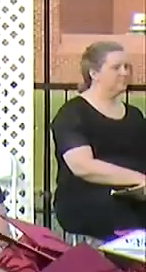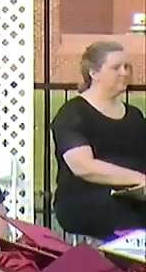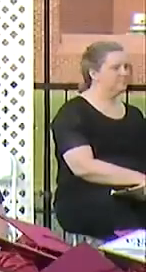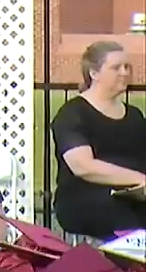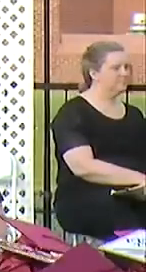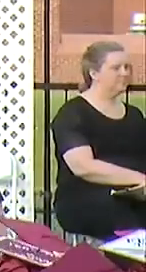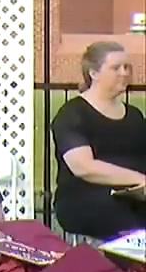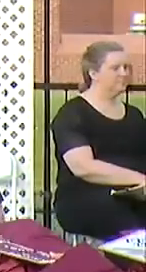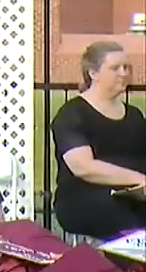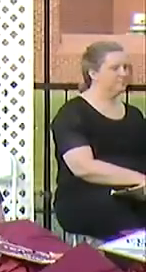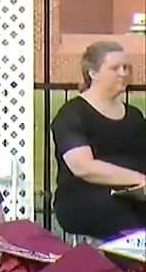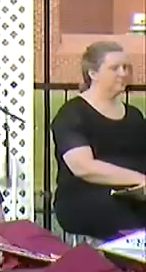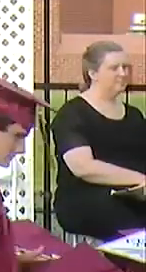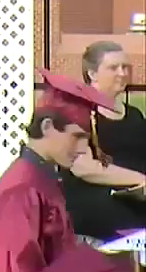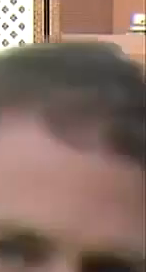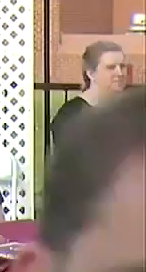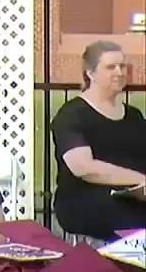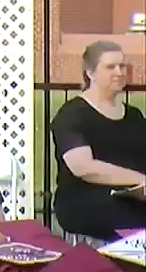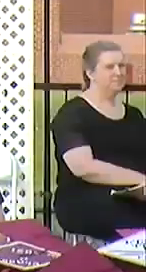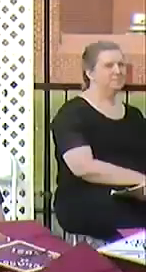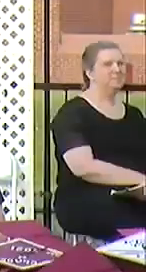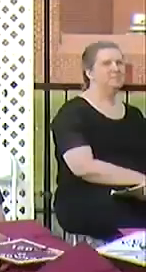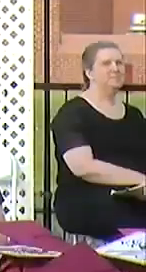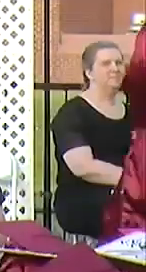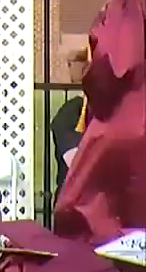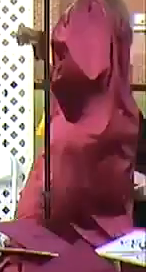Adeswa Nicole Okoro.